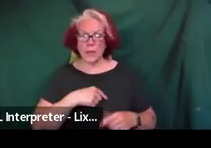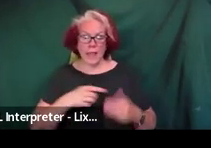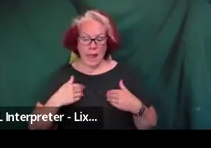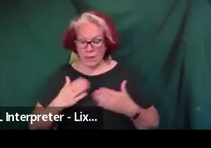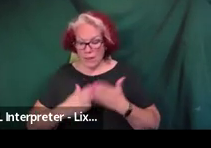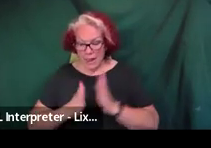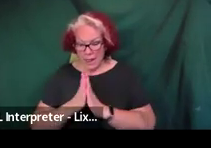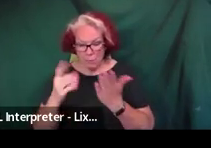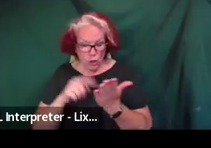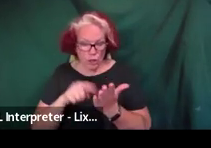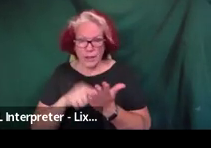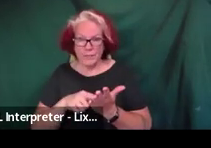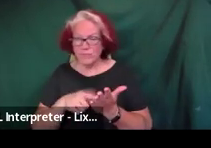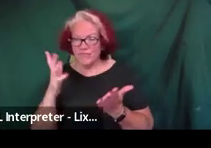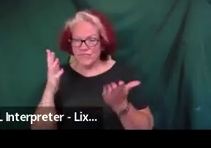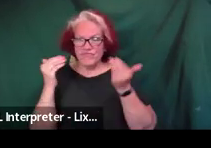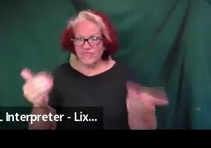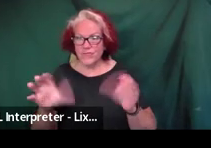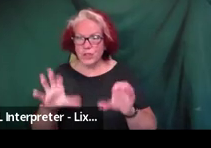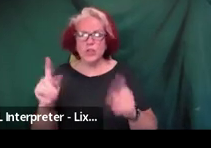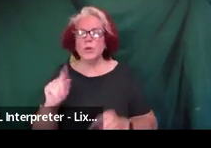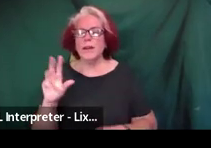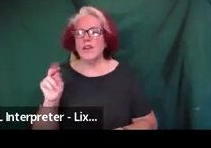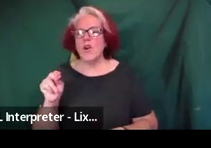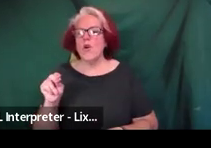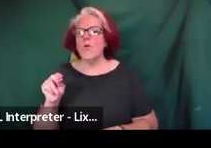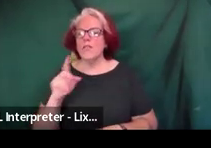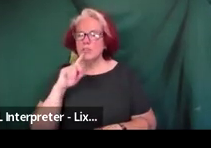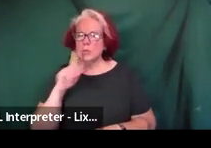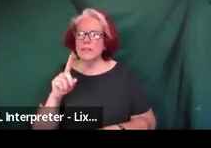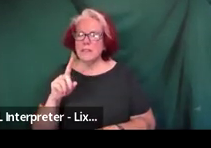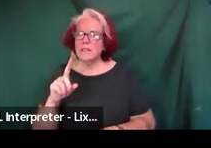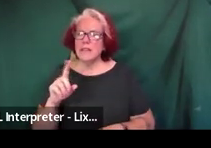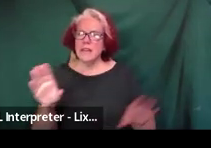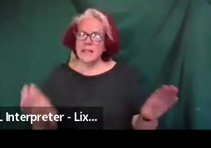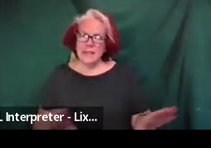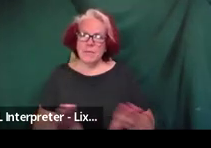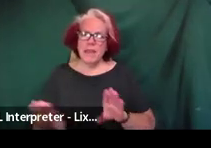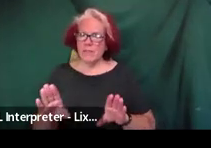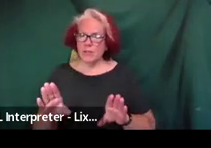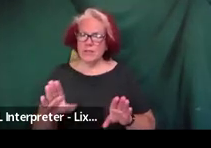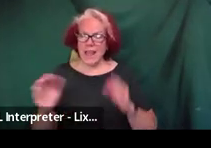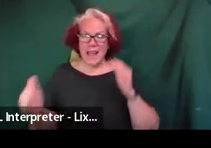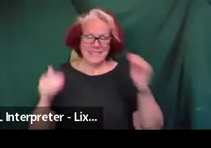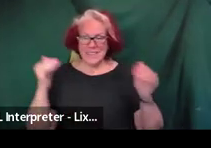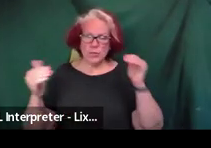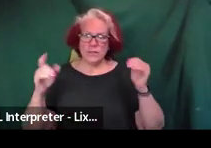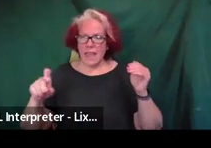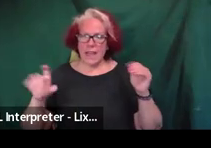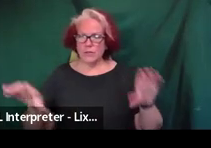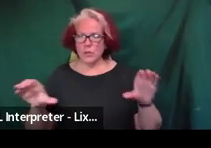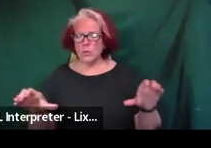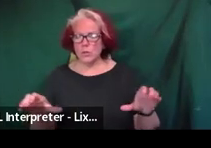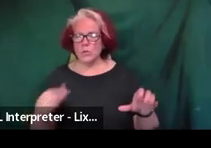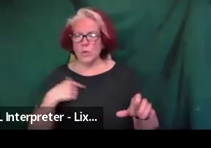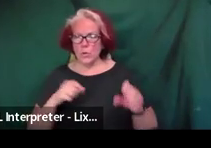and we go, but it's really the behaviors that are necessary of adults so that we can improve